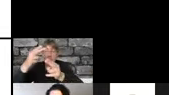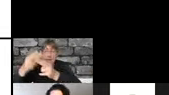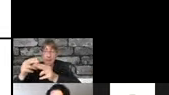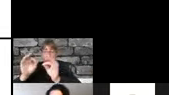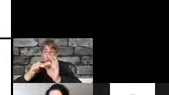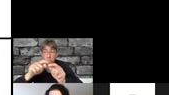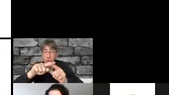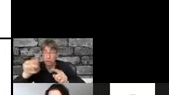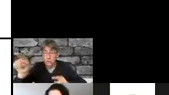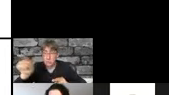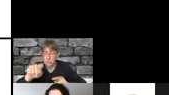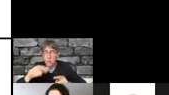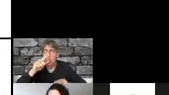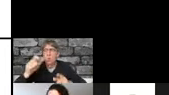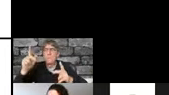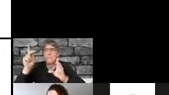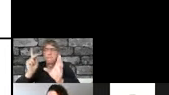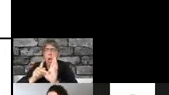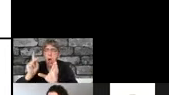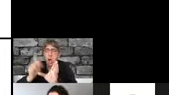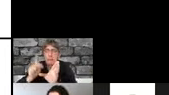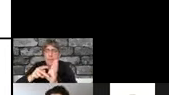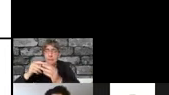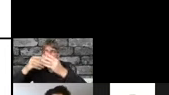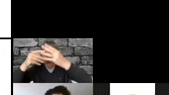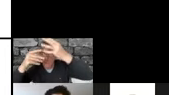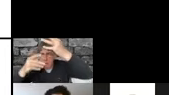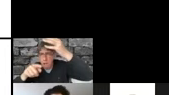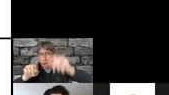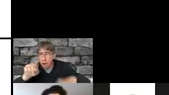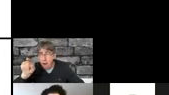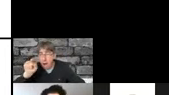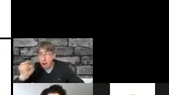get lost behind the slides.